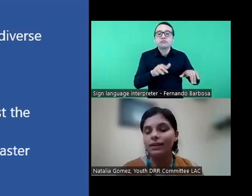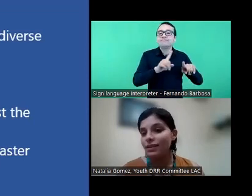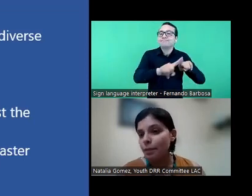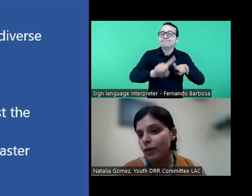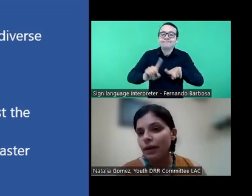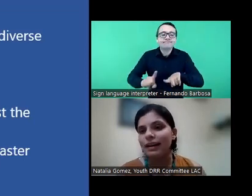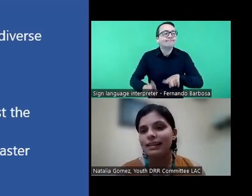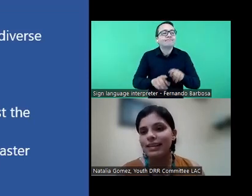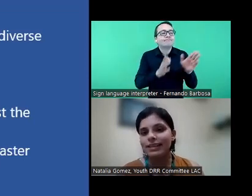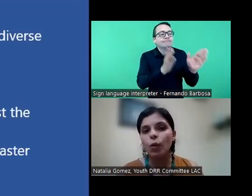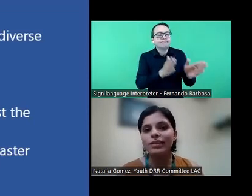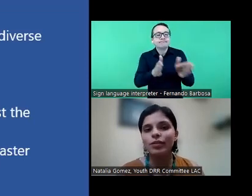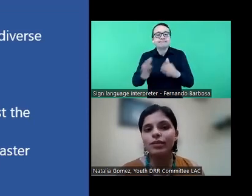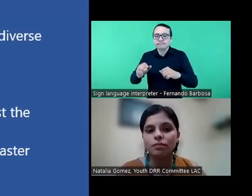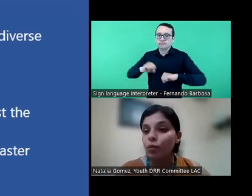different voices.